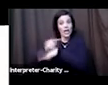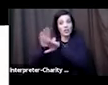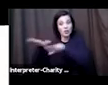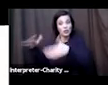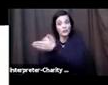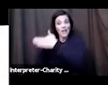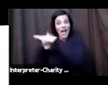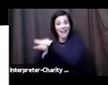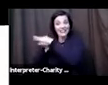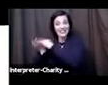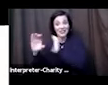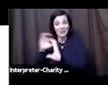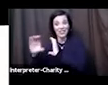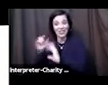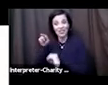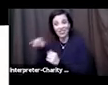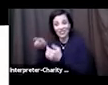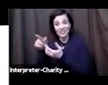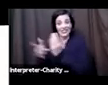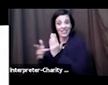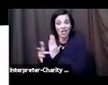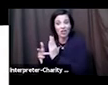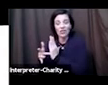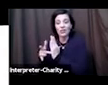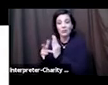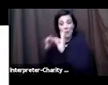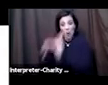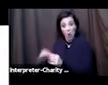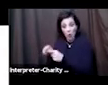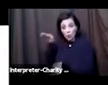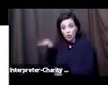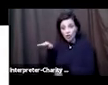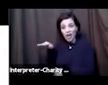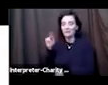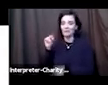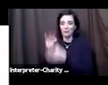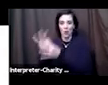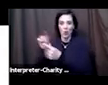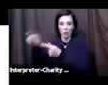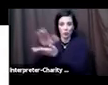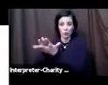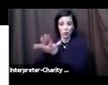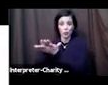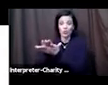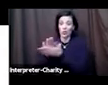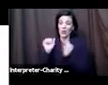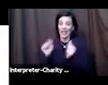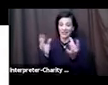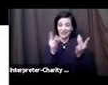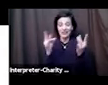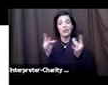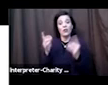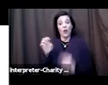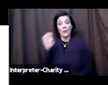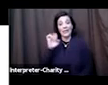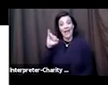doesn't belong to them. It belongs to the school. It's tricky when somebody goes from early intervention into kindergarten.